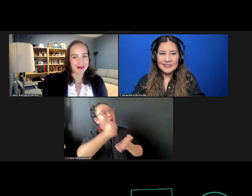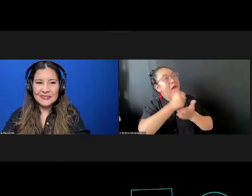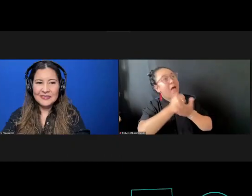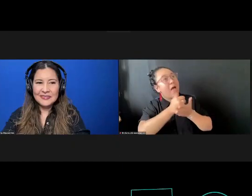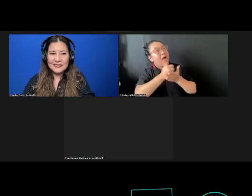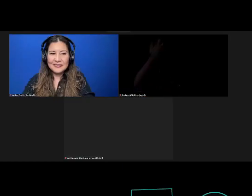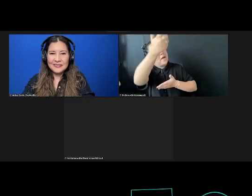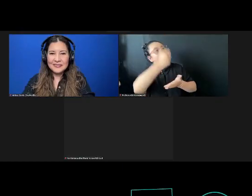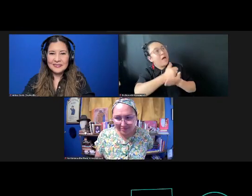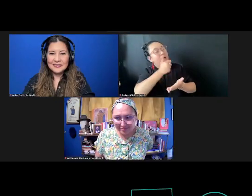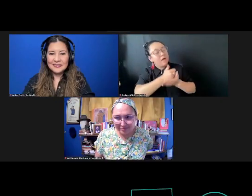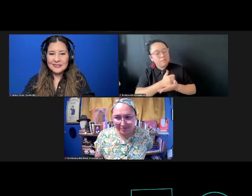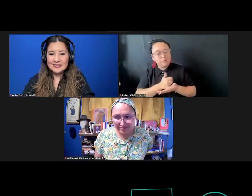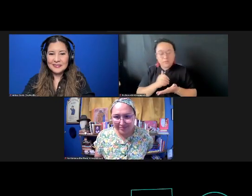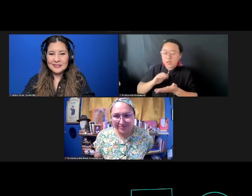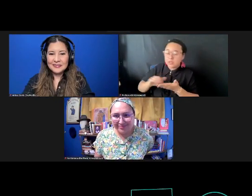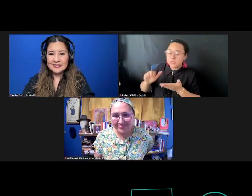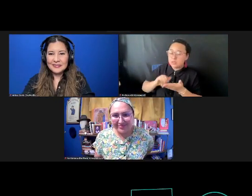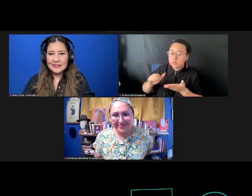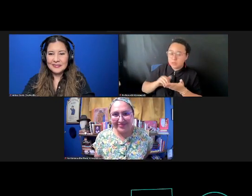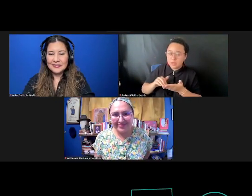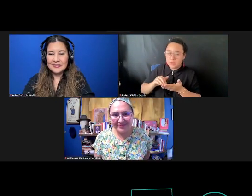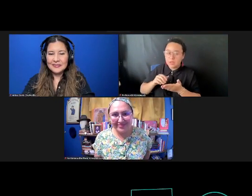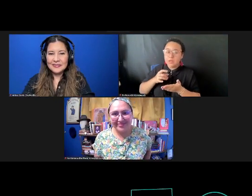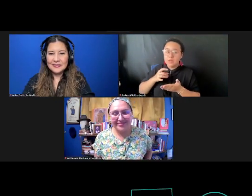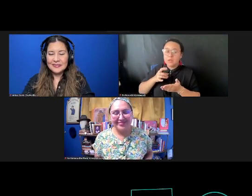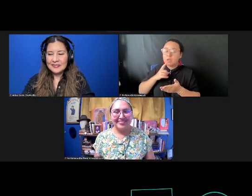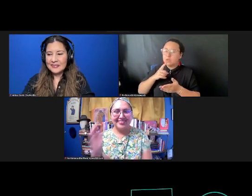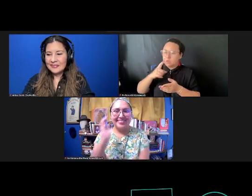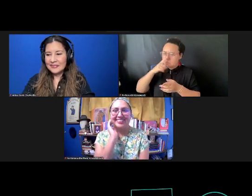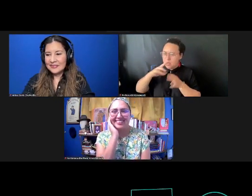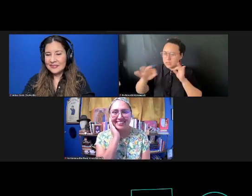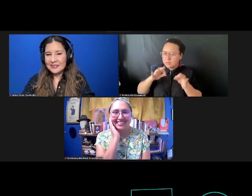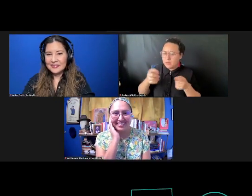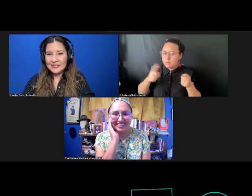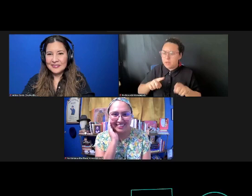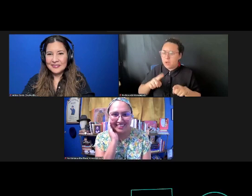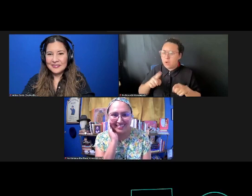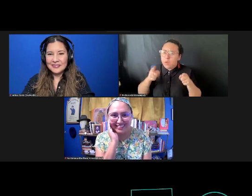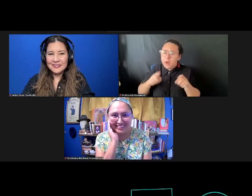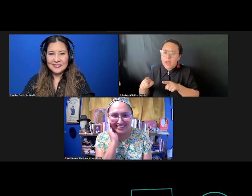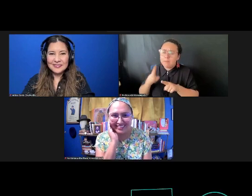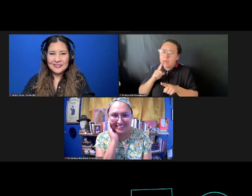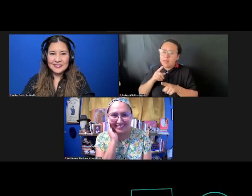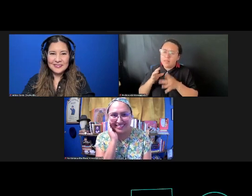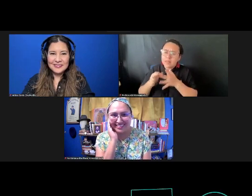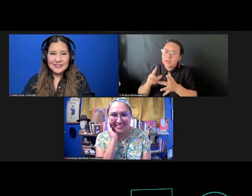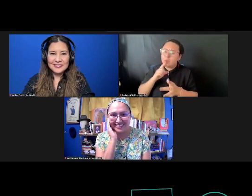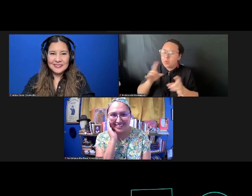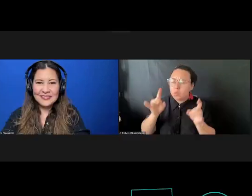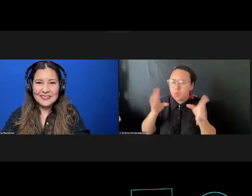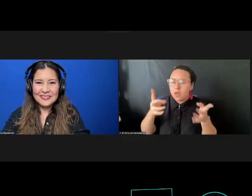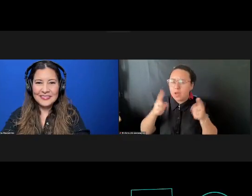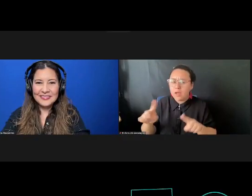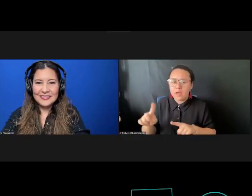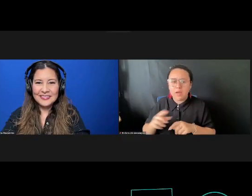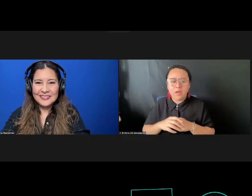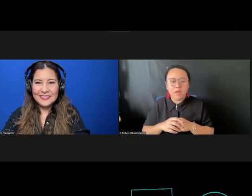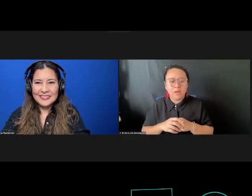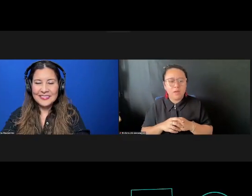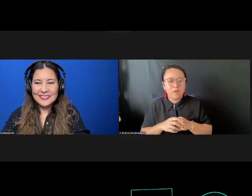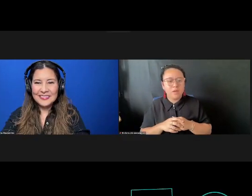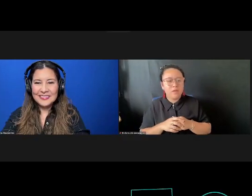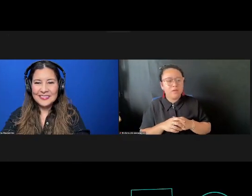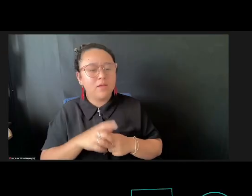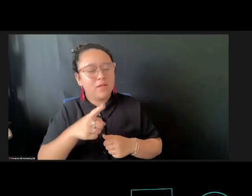Help! Excuse me, sir. Can you shed some light on the dramatic chain of event that led to this tragic incident? Oh, Simon, it's me, you Bob Oso, huh,